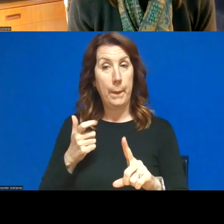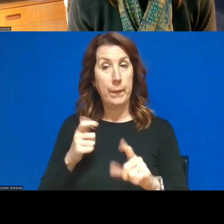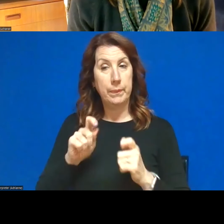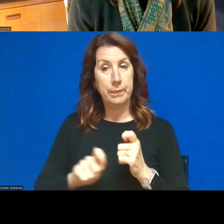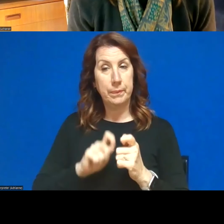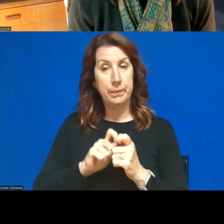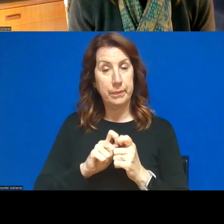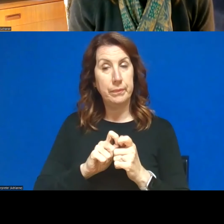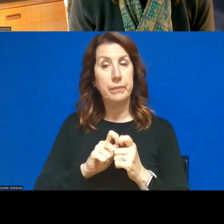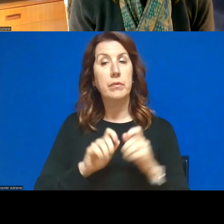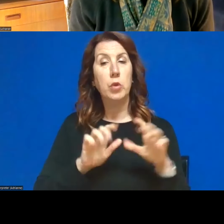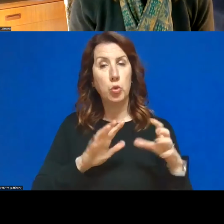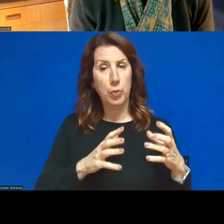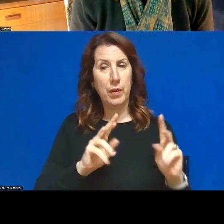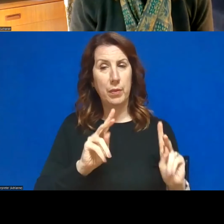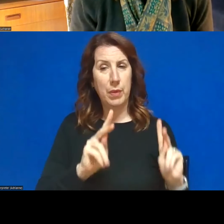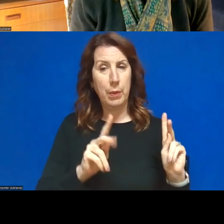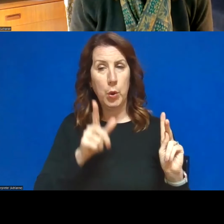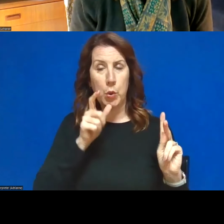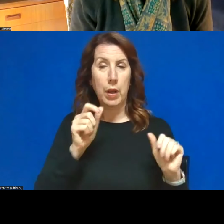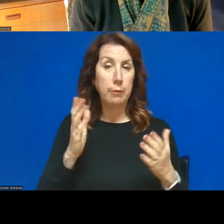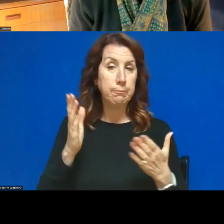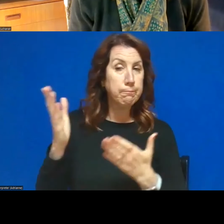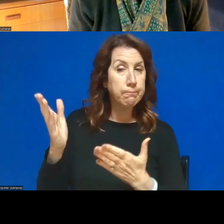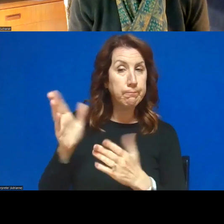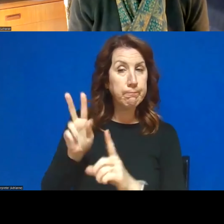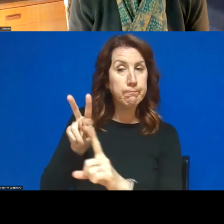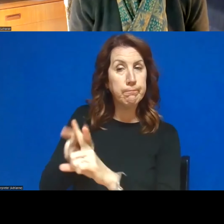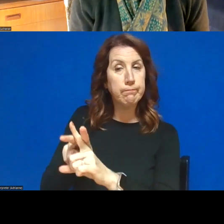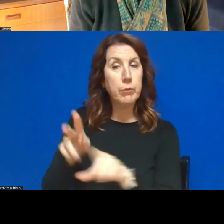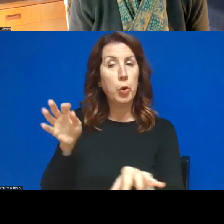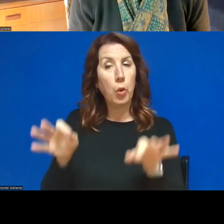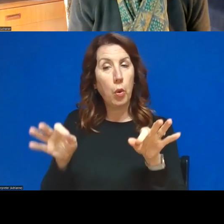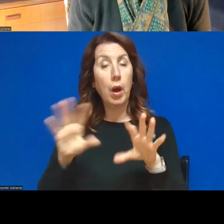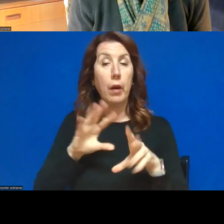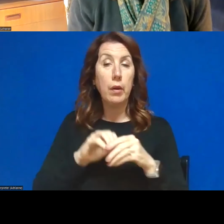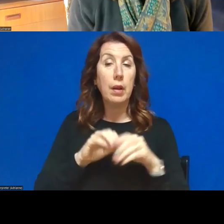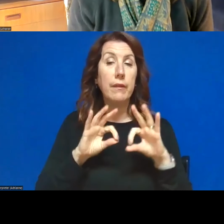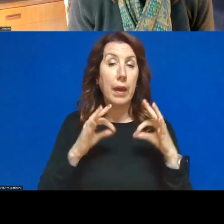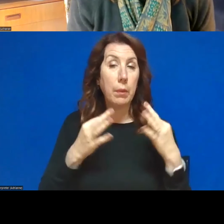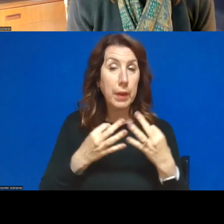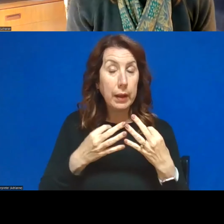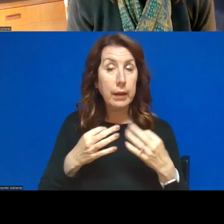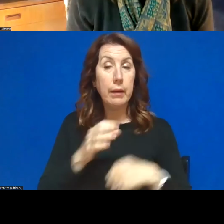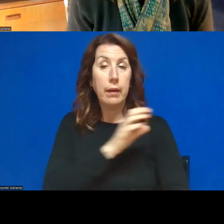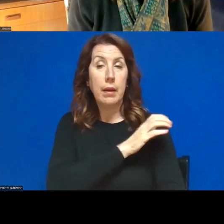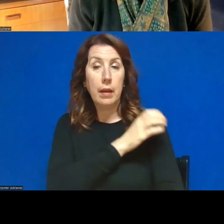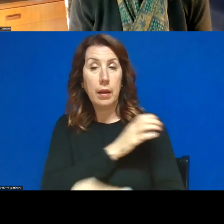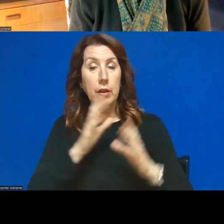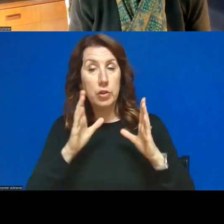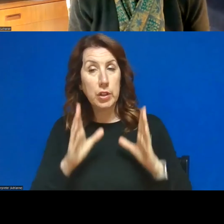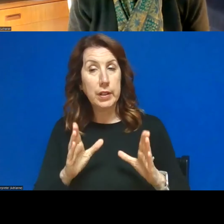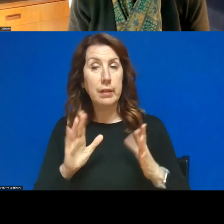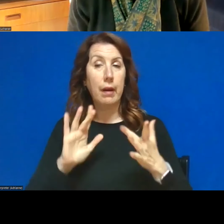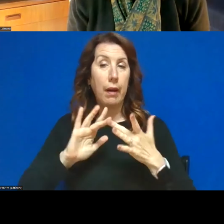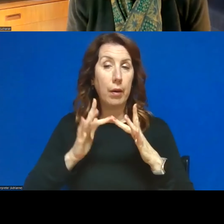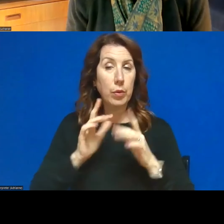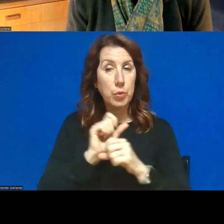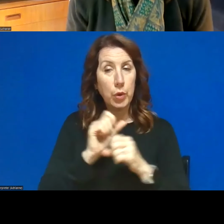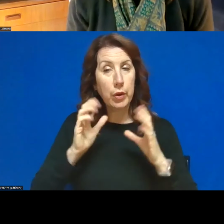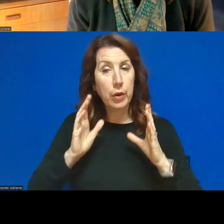of individuals who could petition to the court, including family members, clinicians, homeless outreach workers,